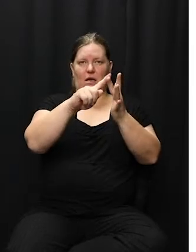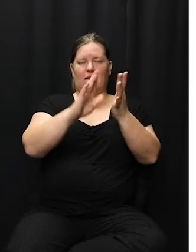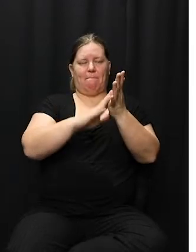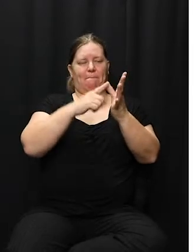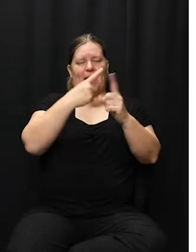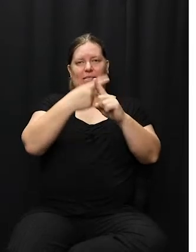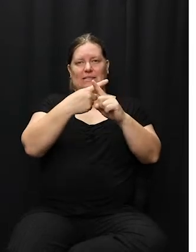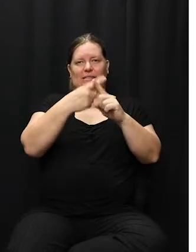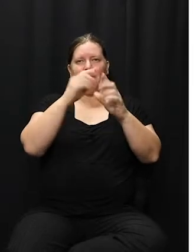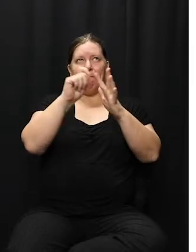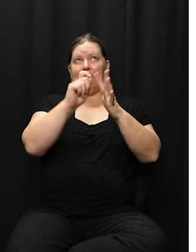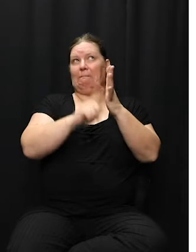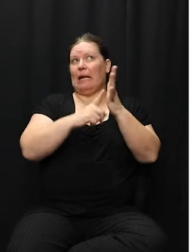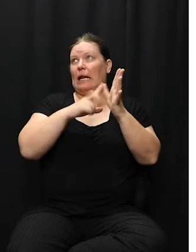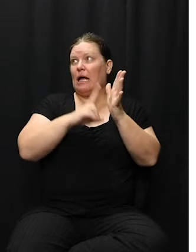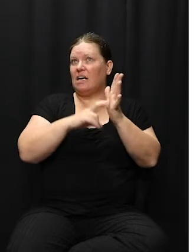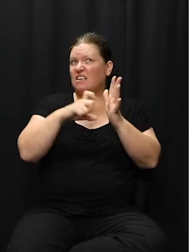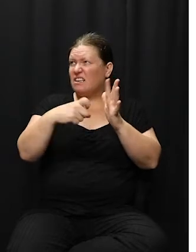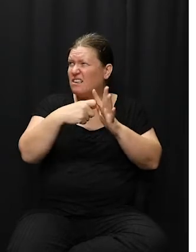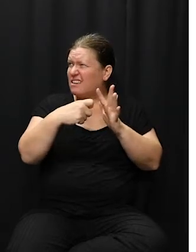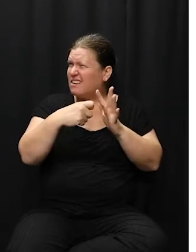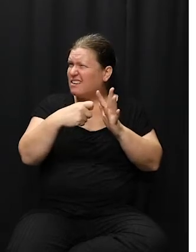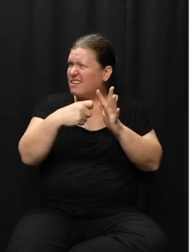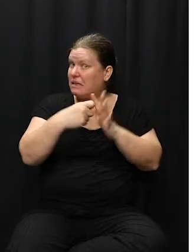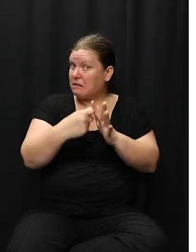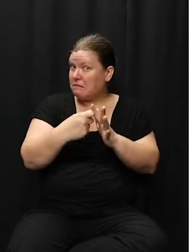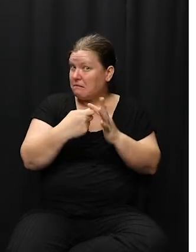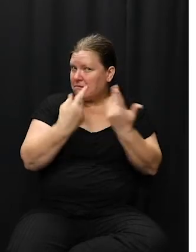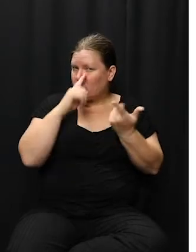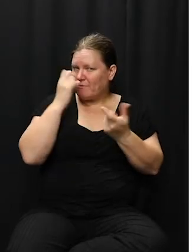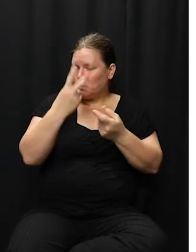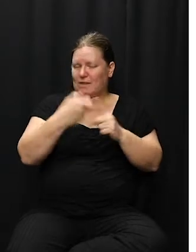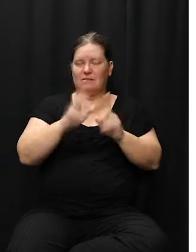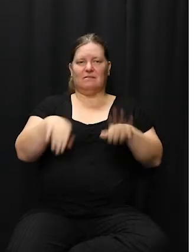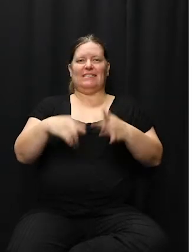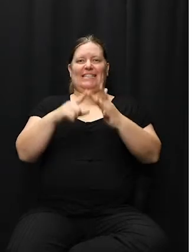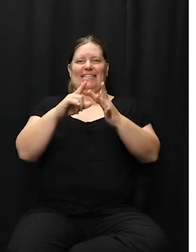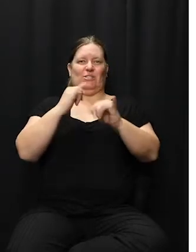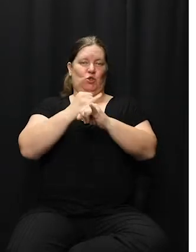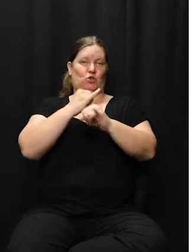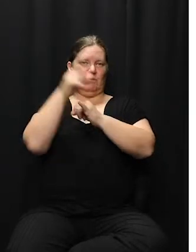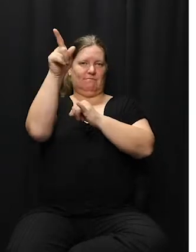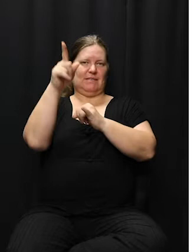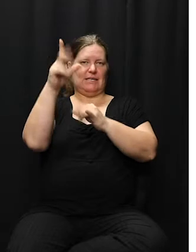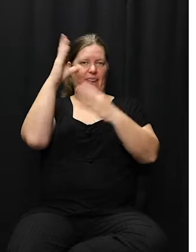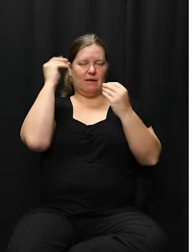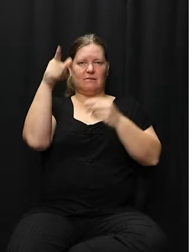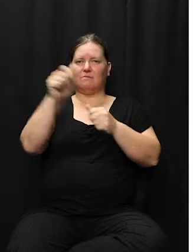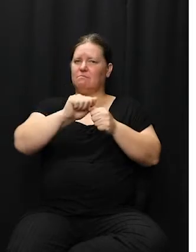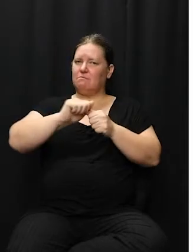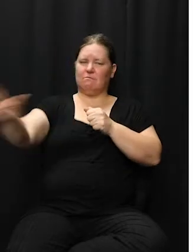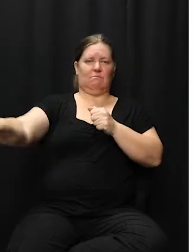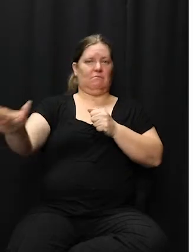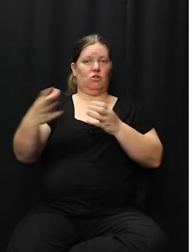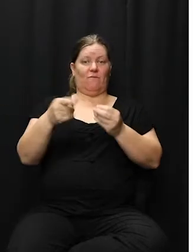Planck? I can't remember. So Institute, and in the Netherlands, and that is an excellent tool, ELAN. There's maybe 2 or 3 people working